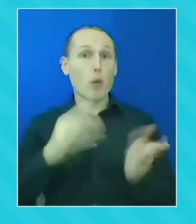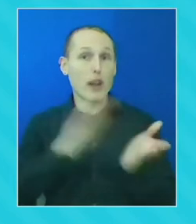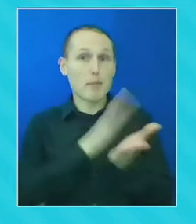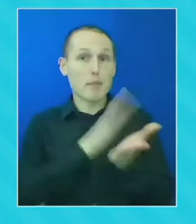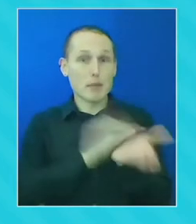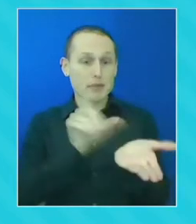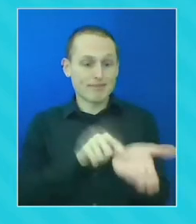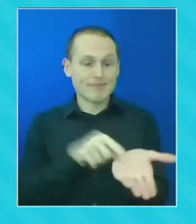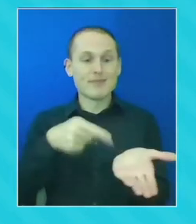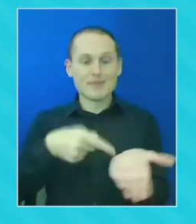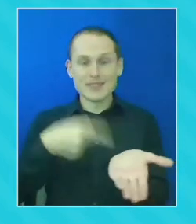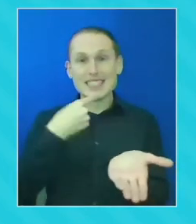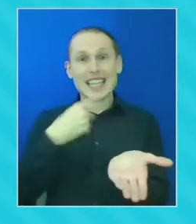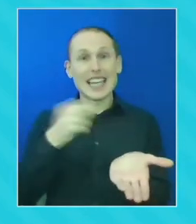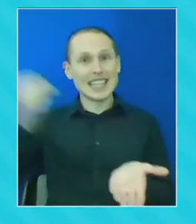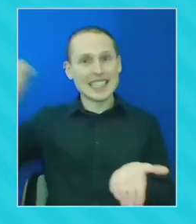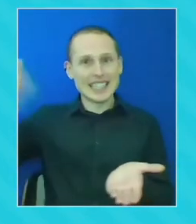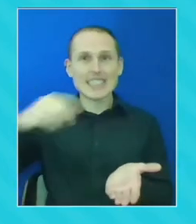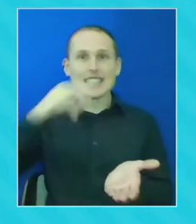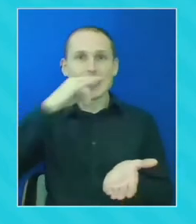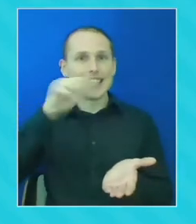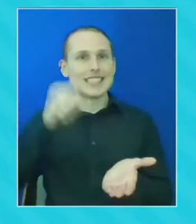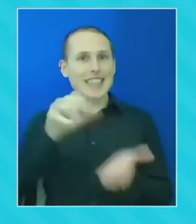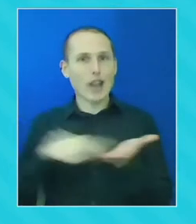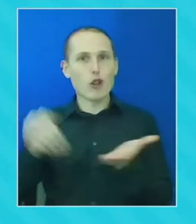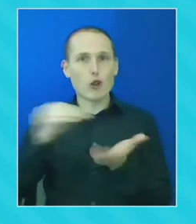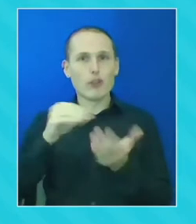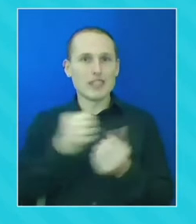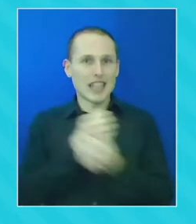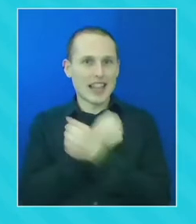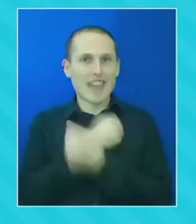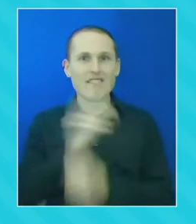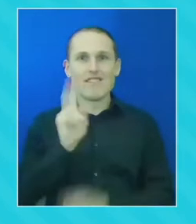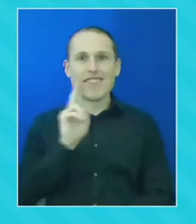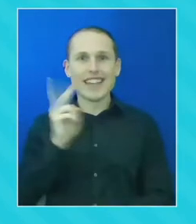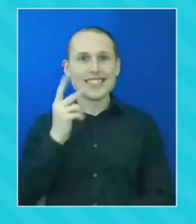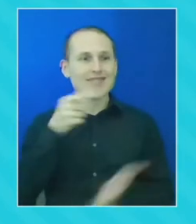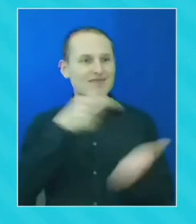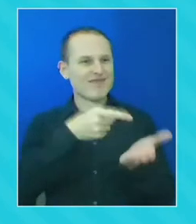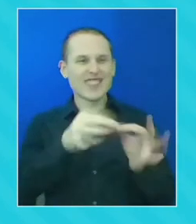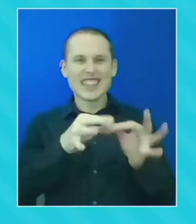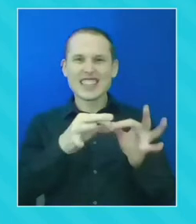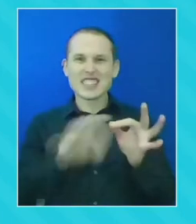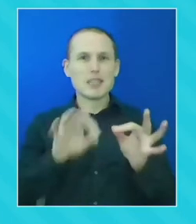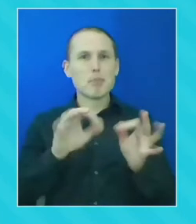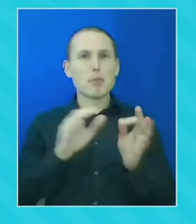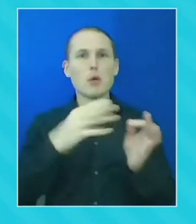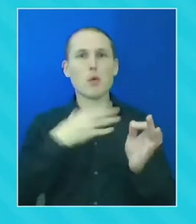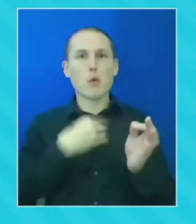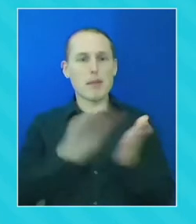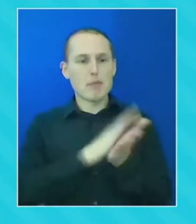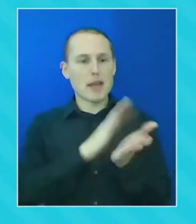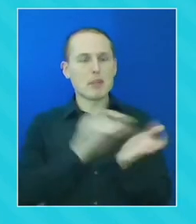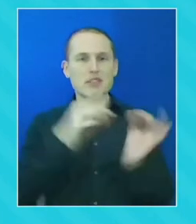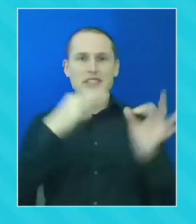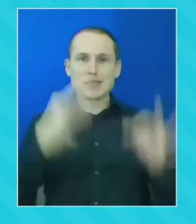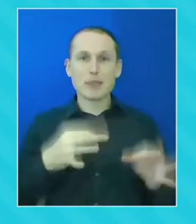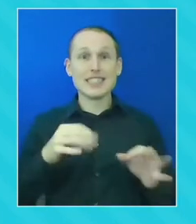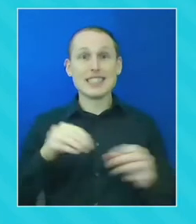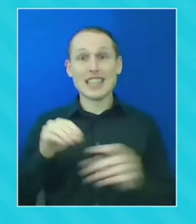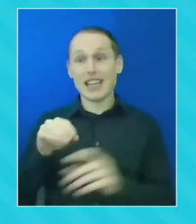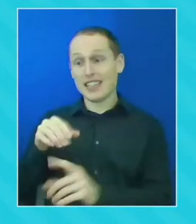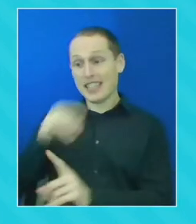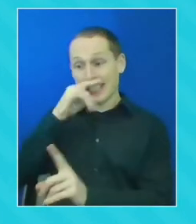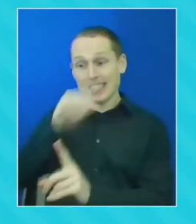Can Learn to Love Veggies." This amazing white paper highlights a simple and yet profound fact. Exposure to veggies early and often is